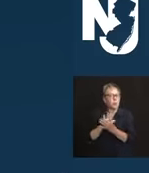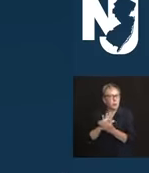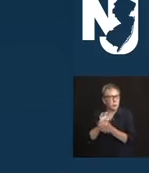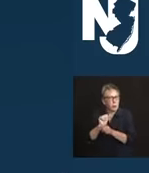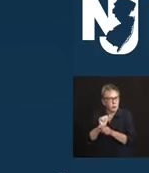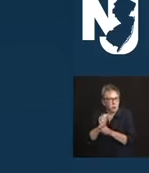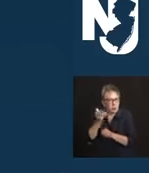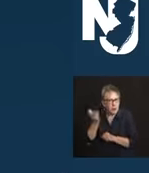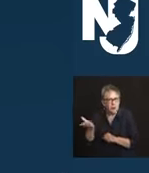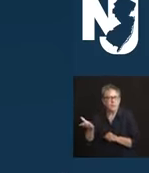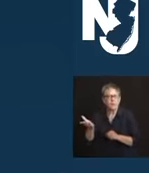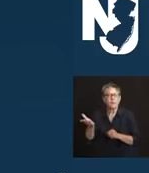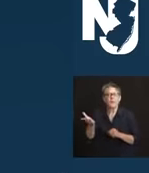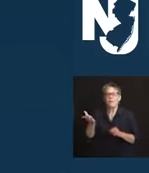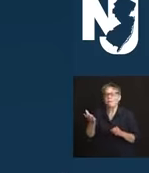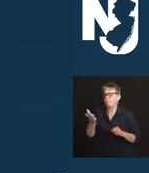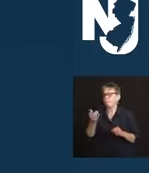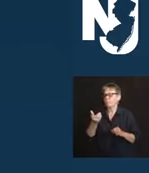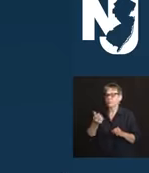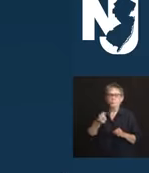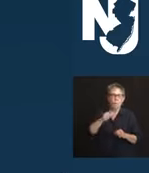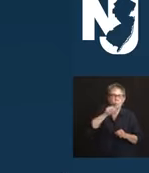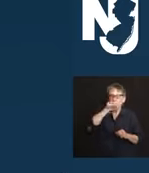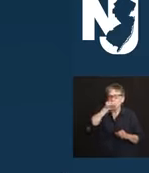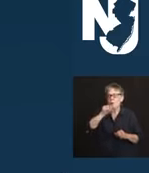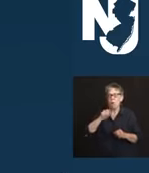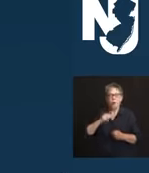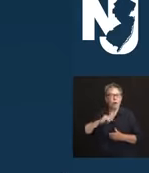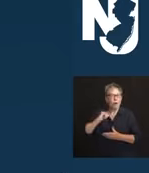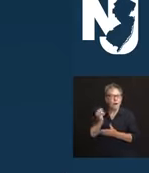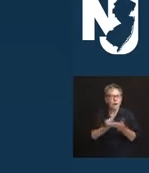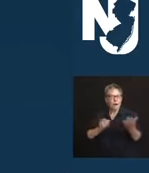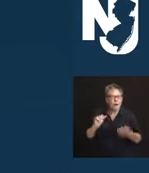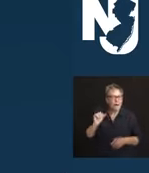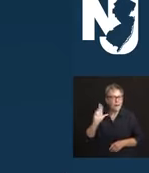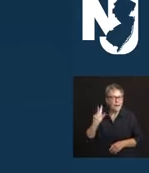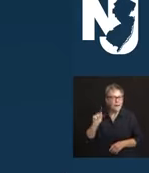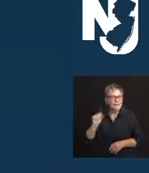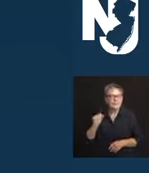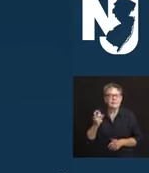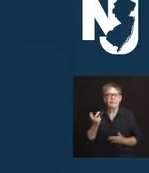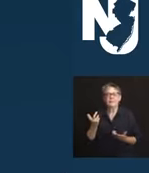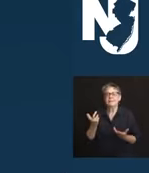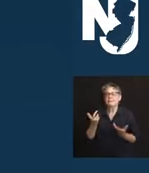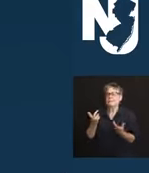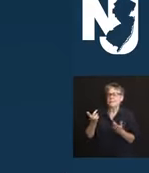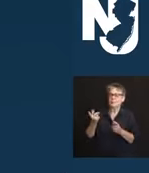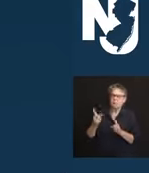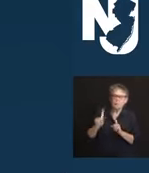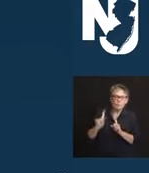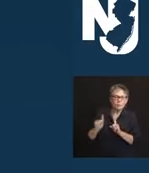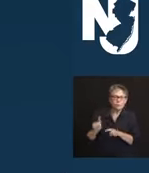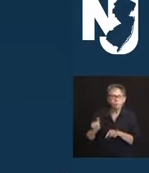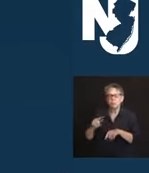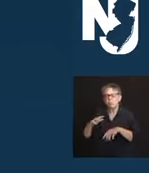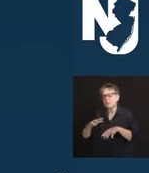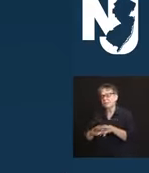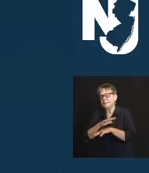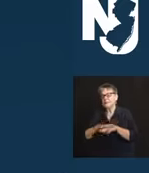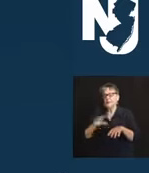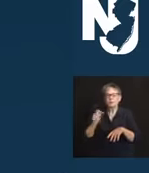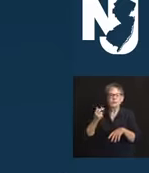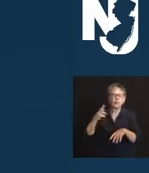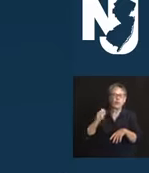invited the neighborhood kids whose own families might not be able to provide a day out to join. And it was her commitment to